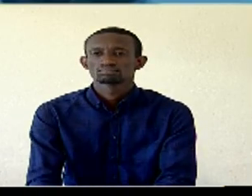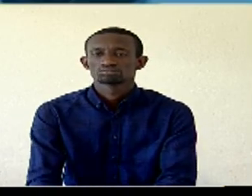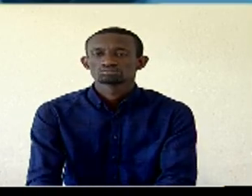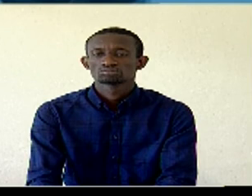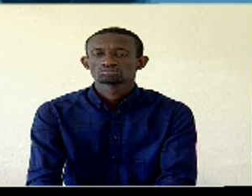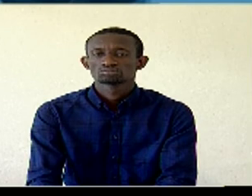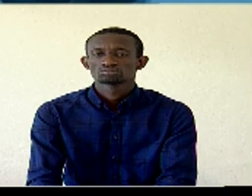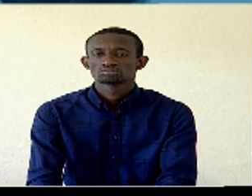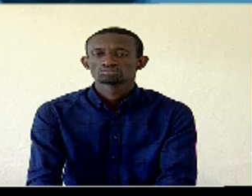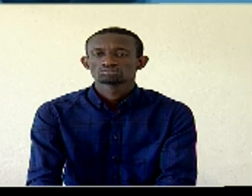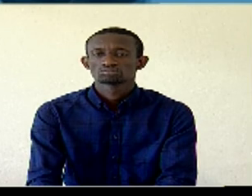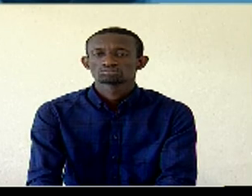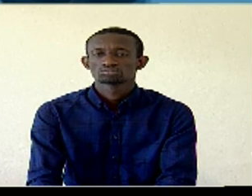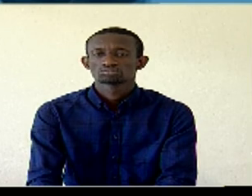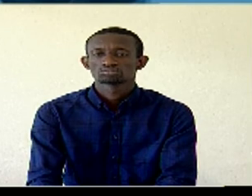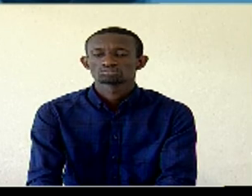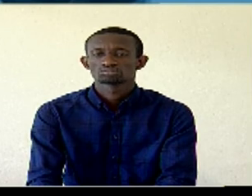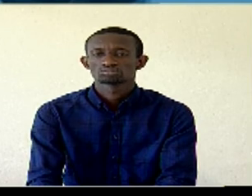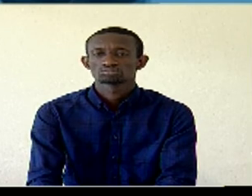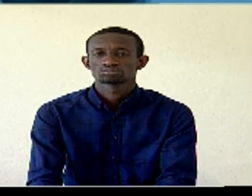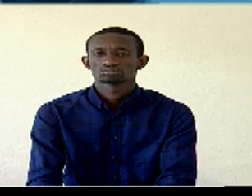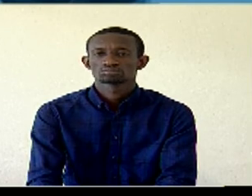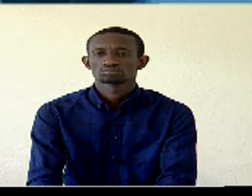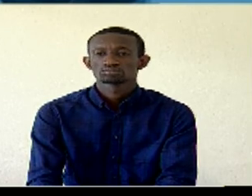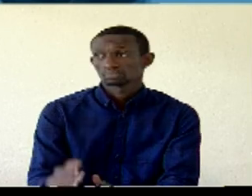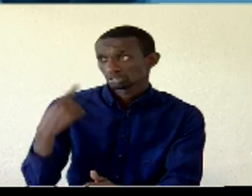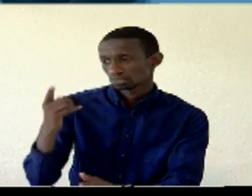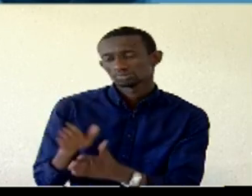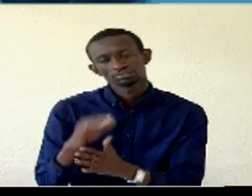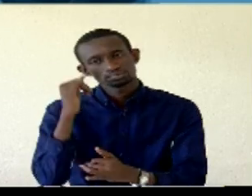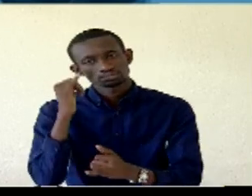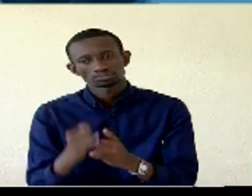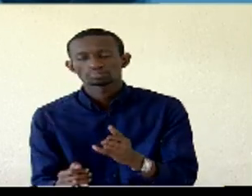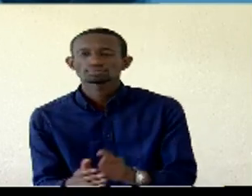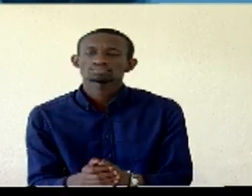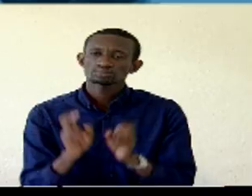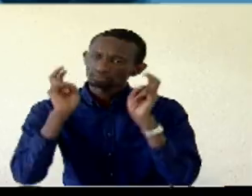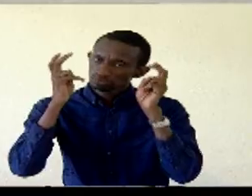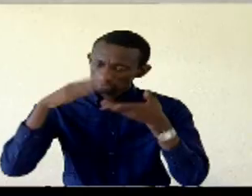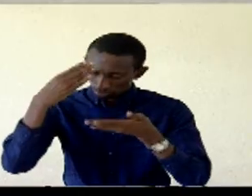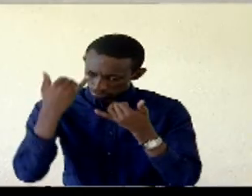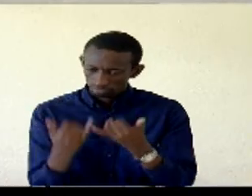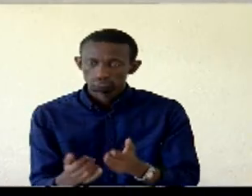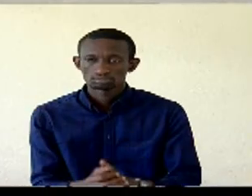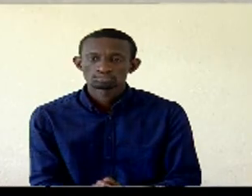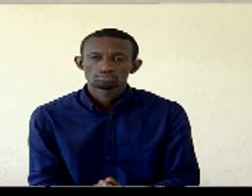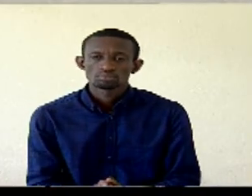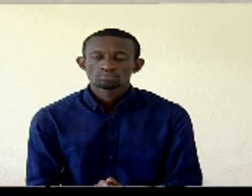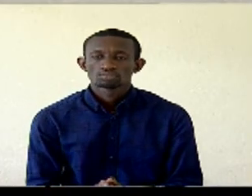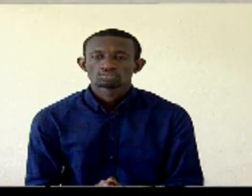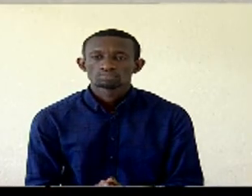So with that, we come to the end of our session, and